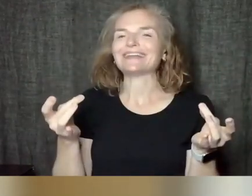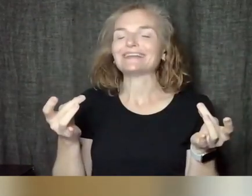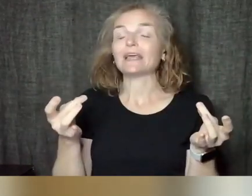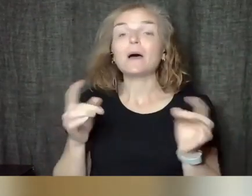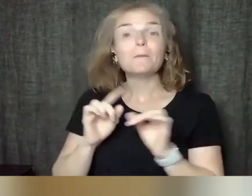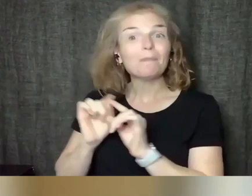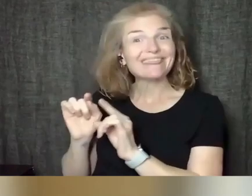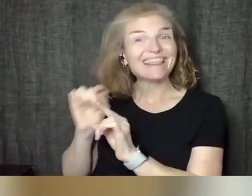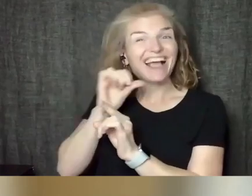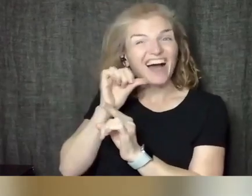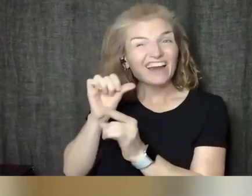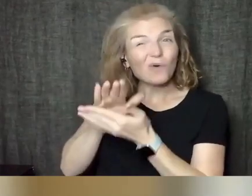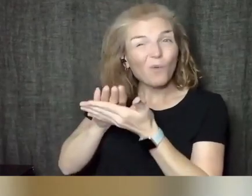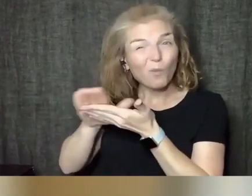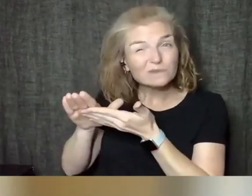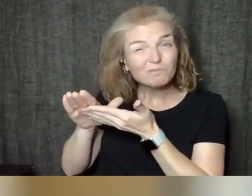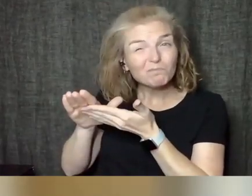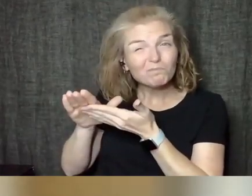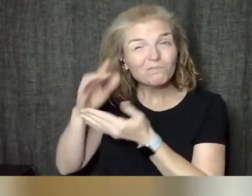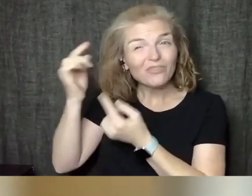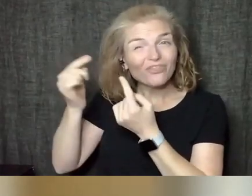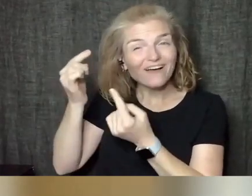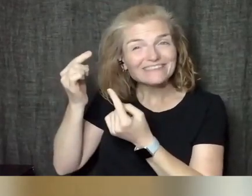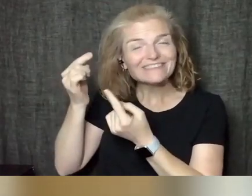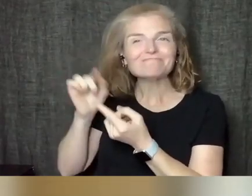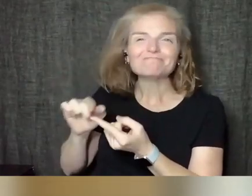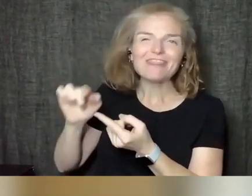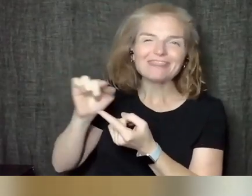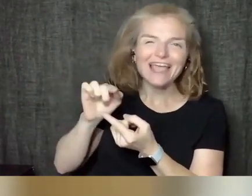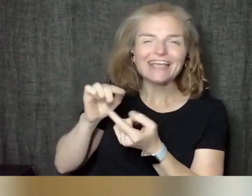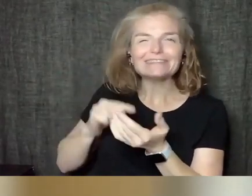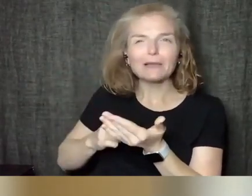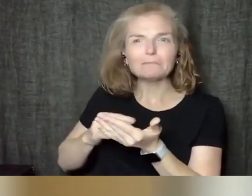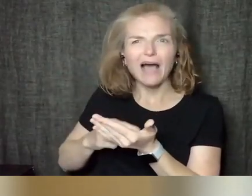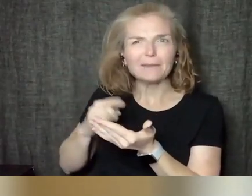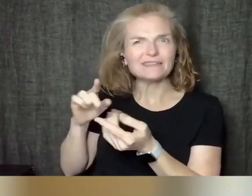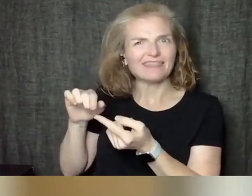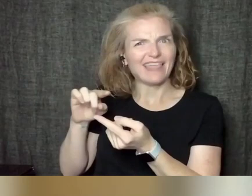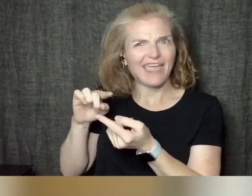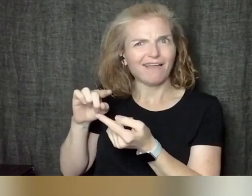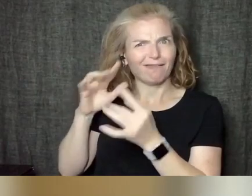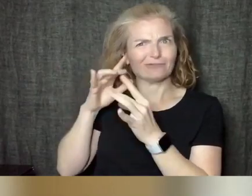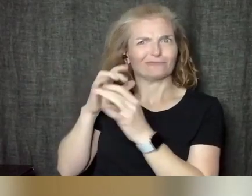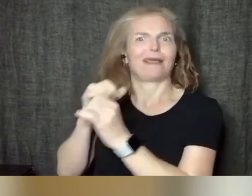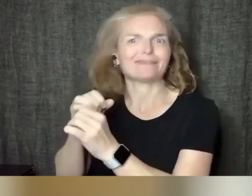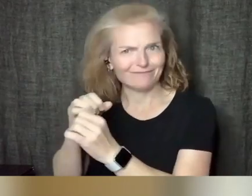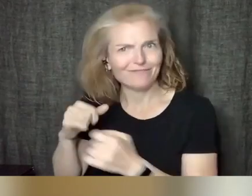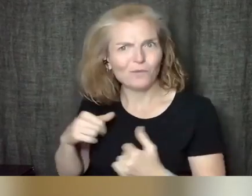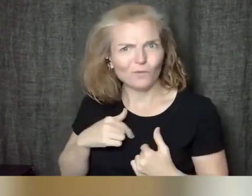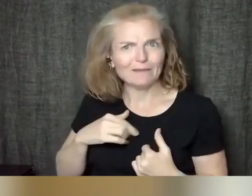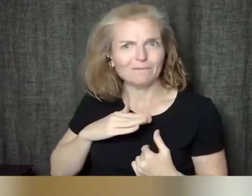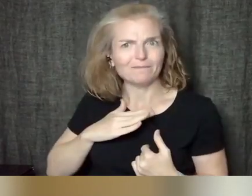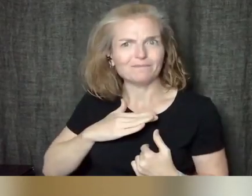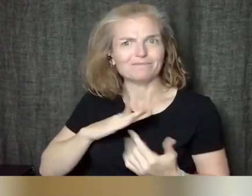But the unwholesome ones, ooh, sometimes they have a kind of a grip to them, or it seems as though we get stuck in